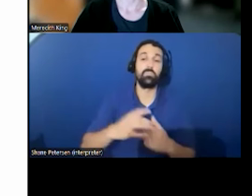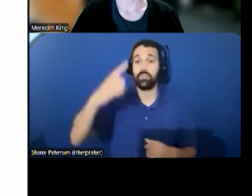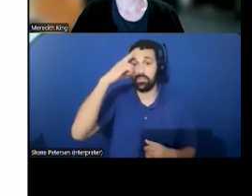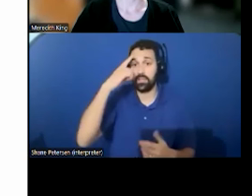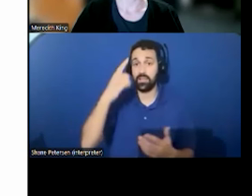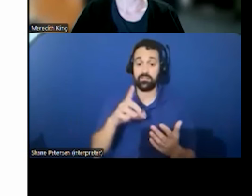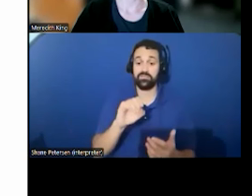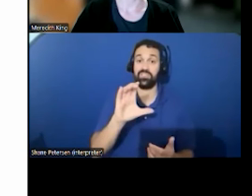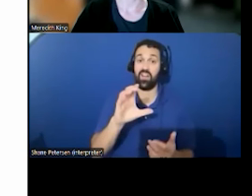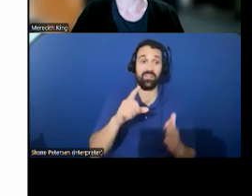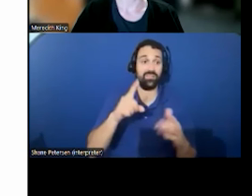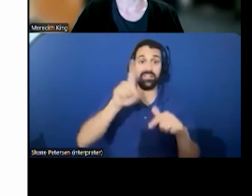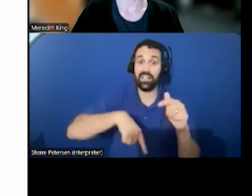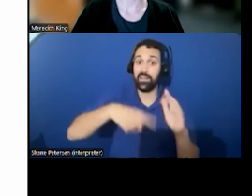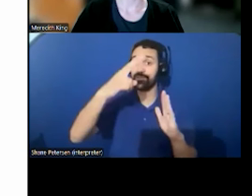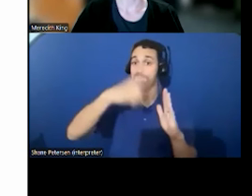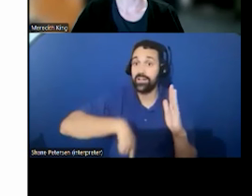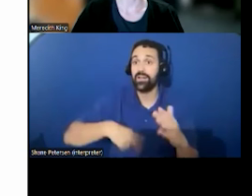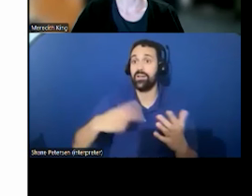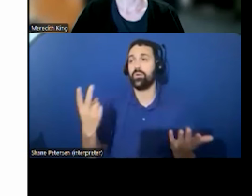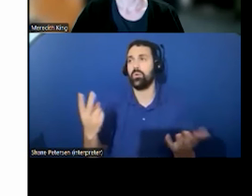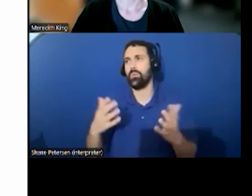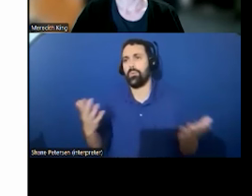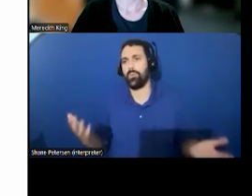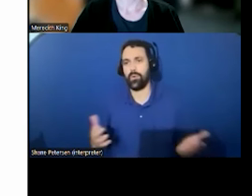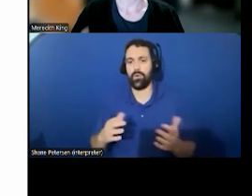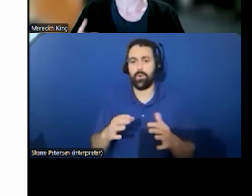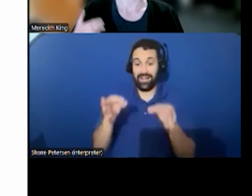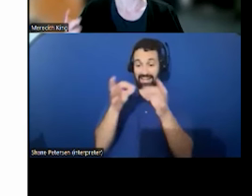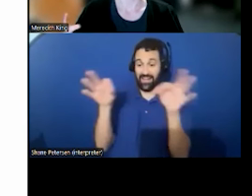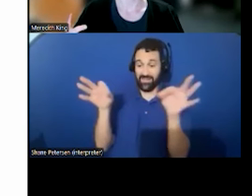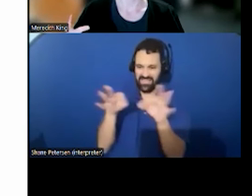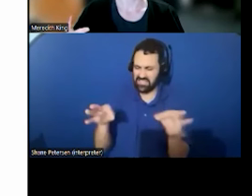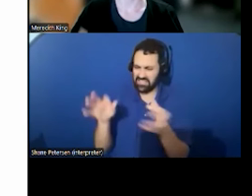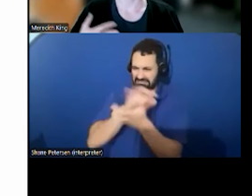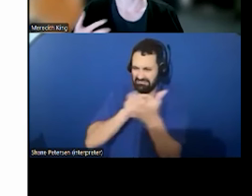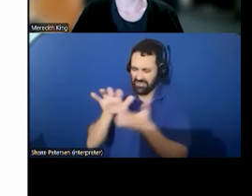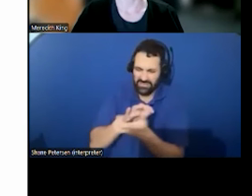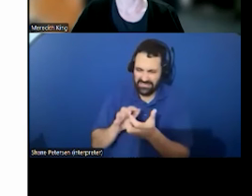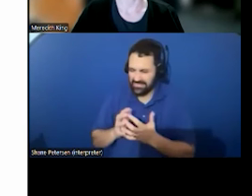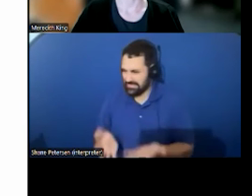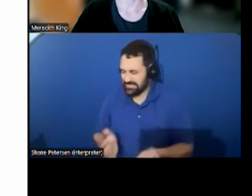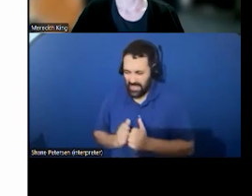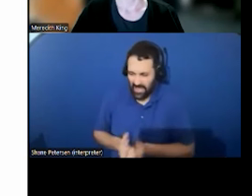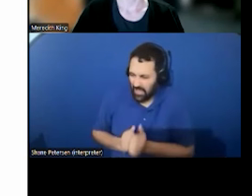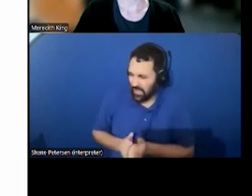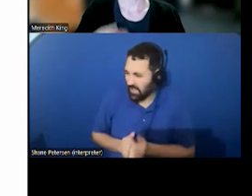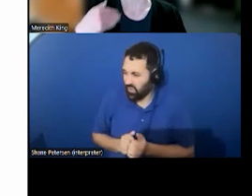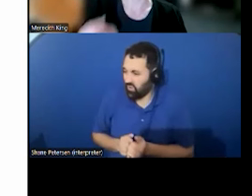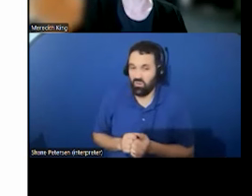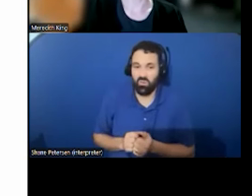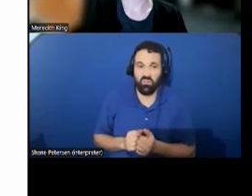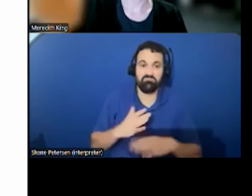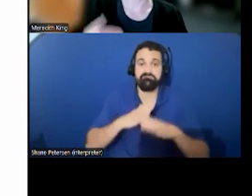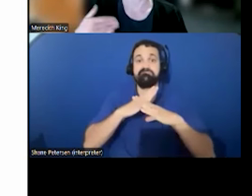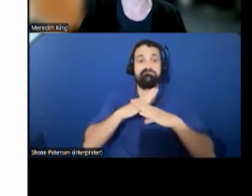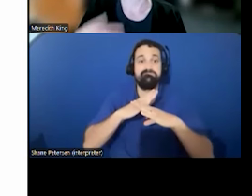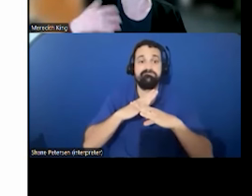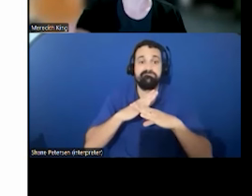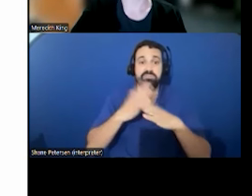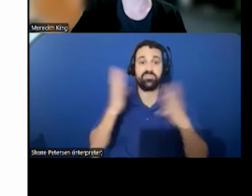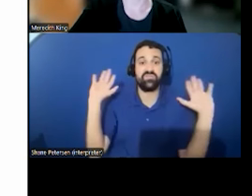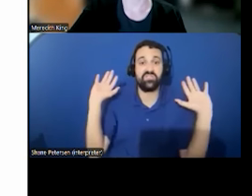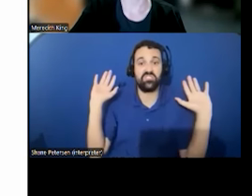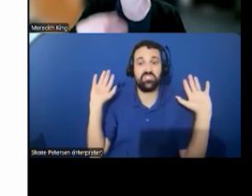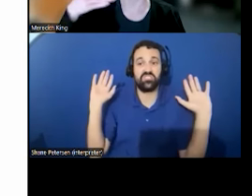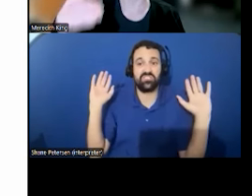lack captions, or navigation is confusing, students are blocked before they begin. And that's more than wanting to